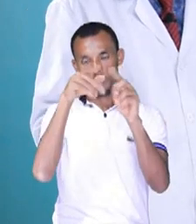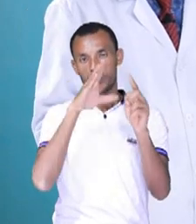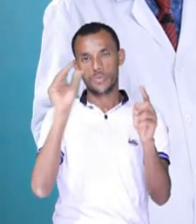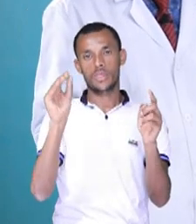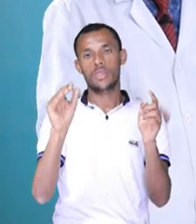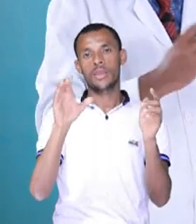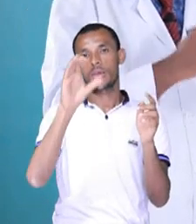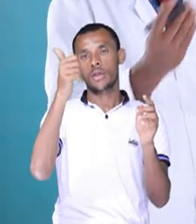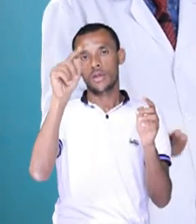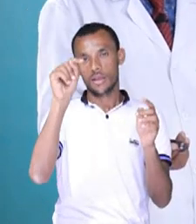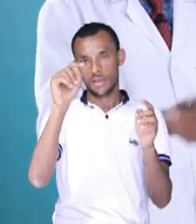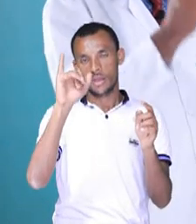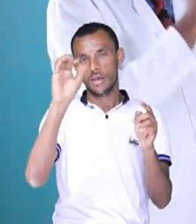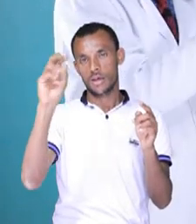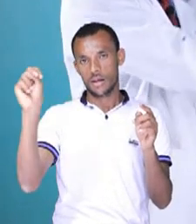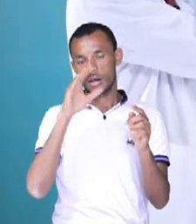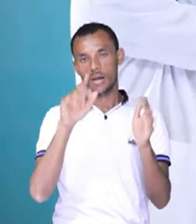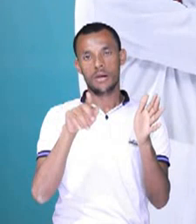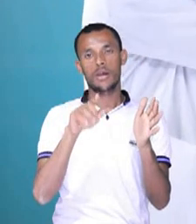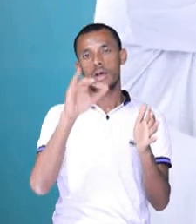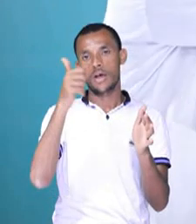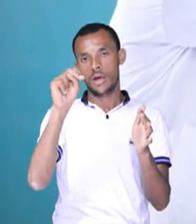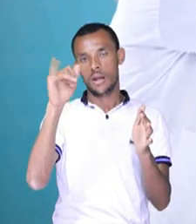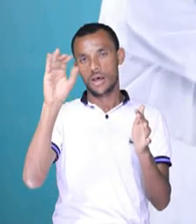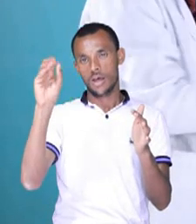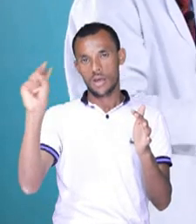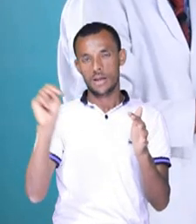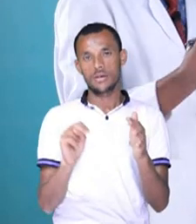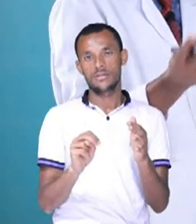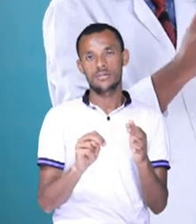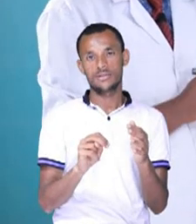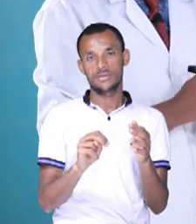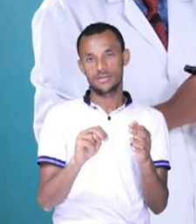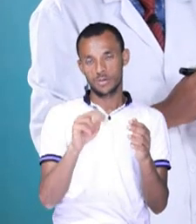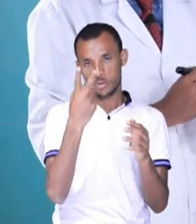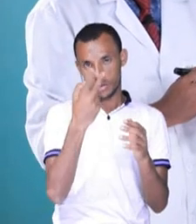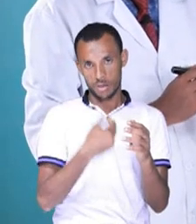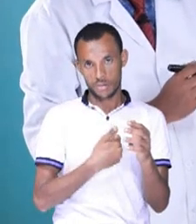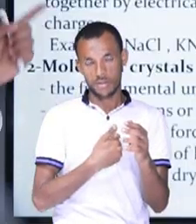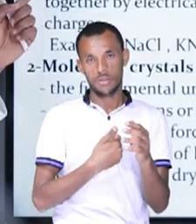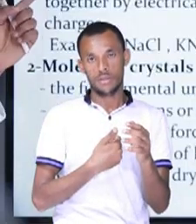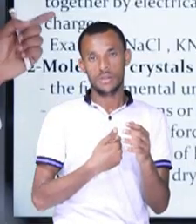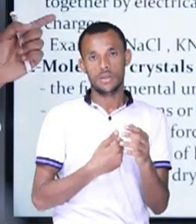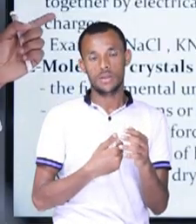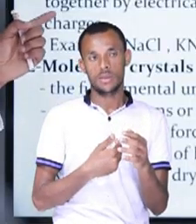Because there are 2 types of ions, cations and anions. The fundamental units of ionic crystals are ions, cations and anions.